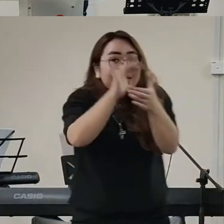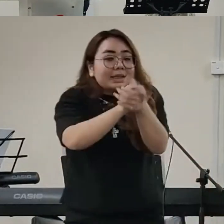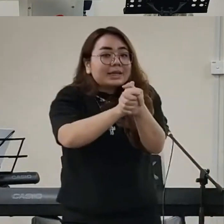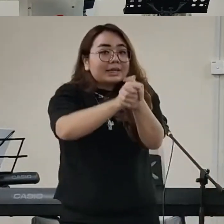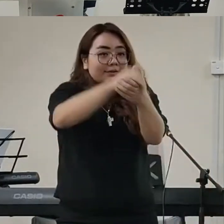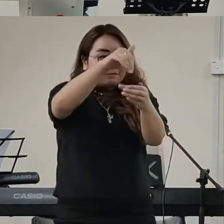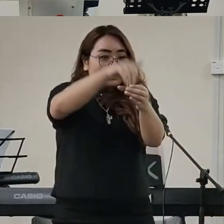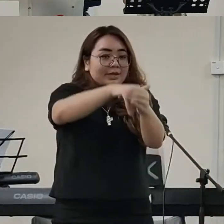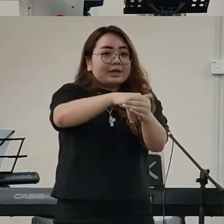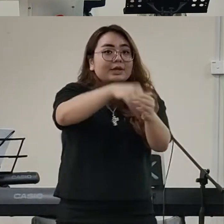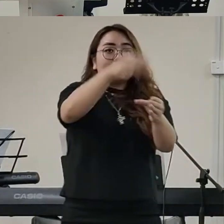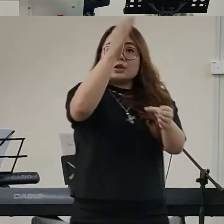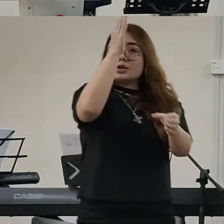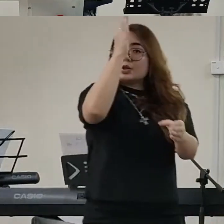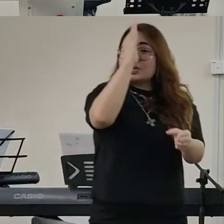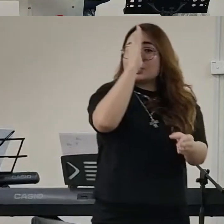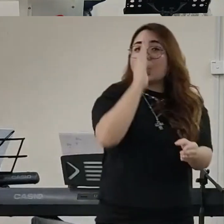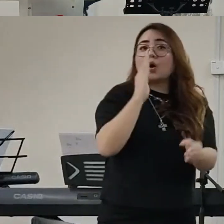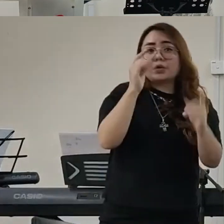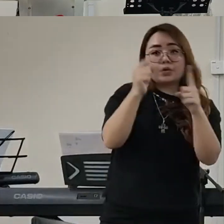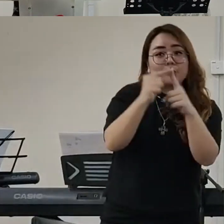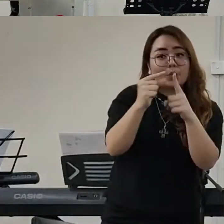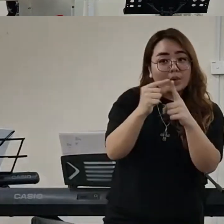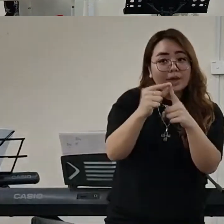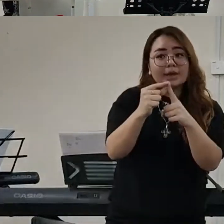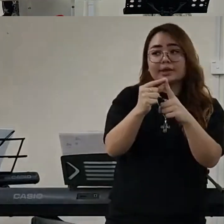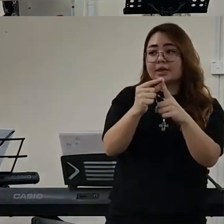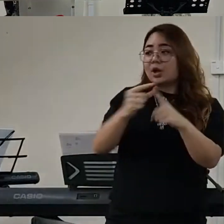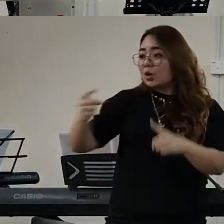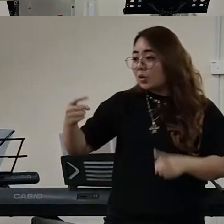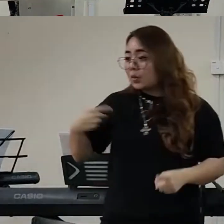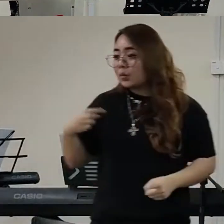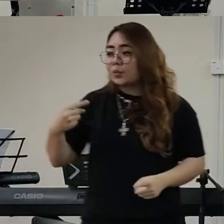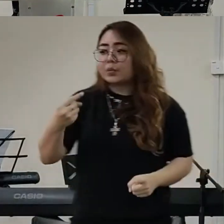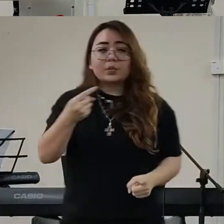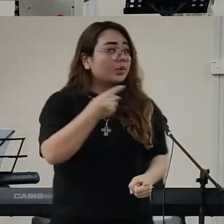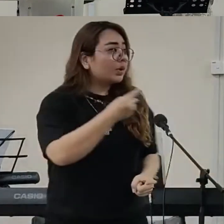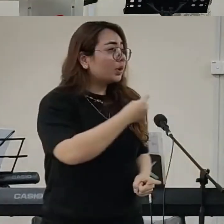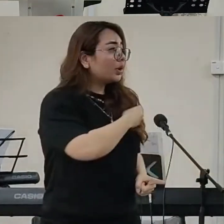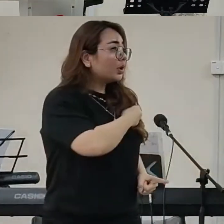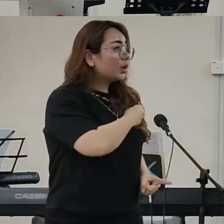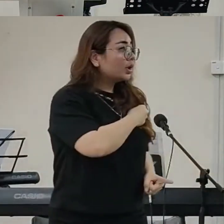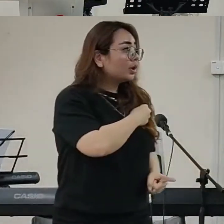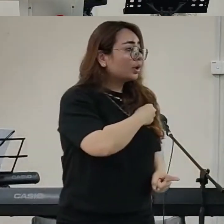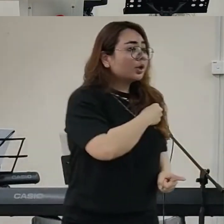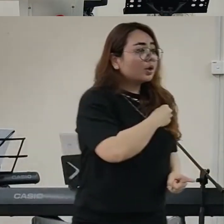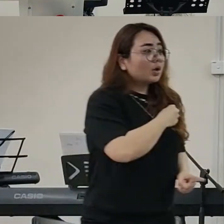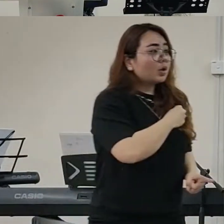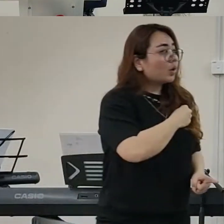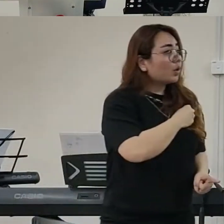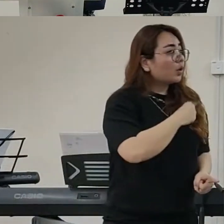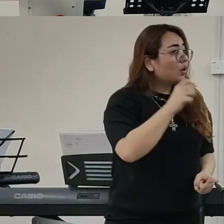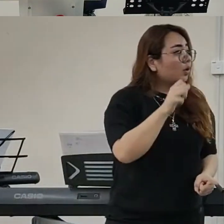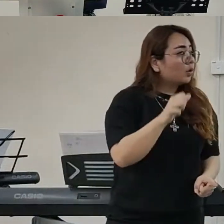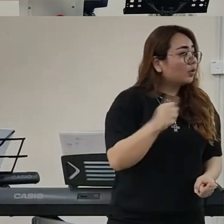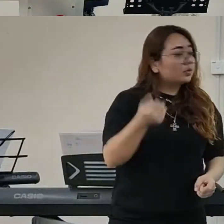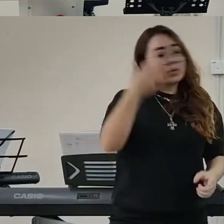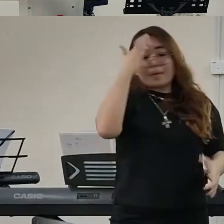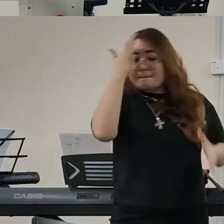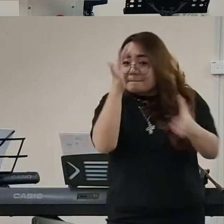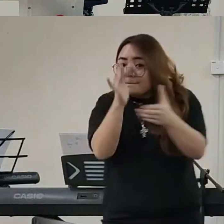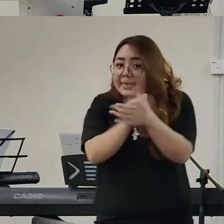the Jewish religion also believe in the Pentateuch, and so do we. So this is something we have in common. The